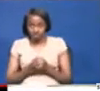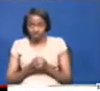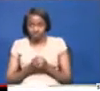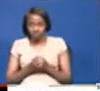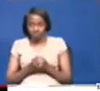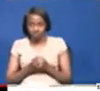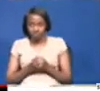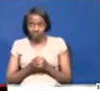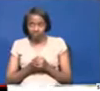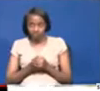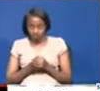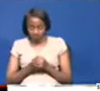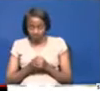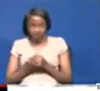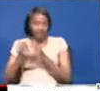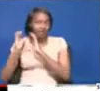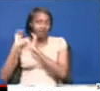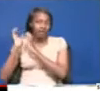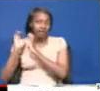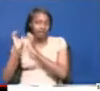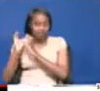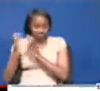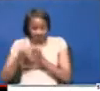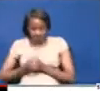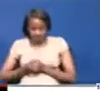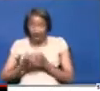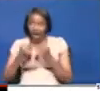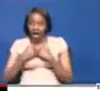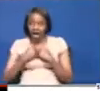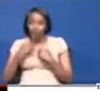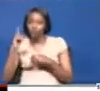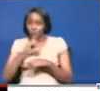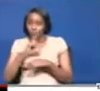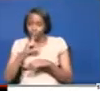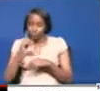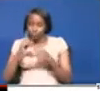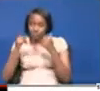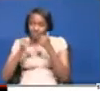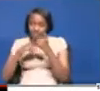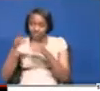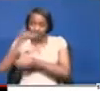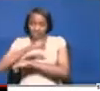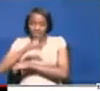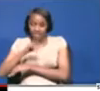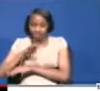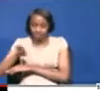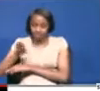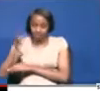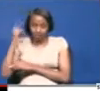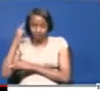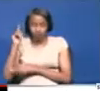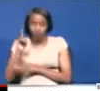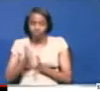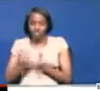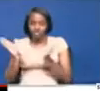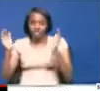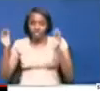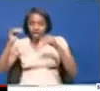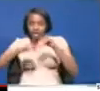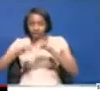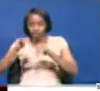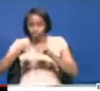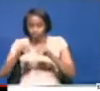The Kilifi gubernatorial race has intensified with just 6 days to the general election. George Kithi, a lawyer, and Gideon Mung’aro, former